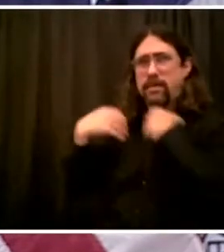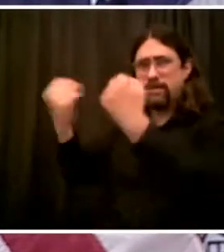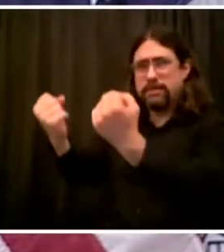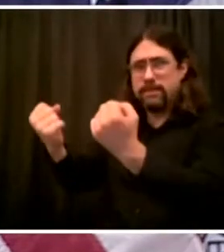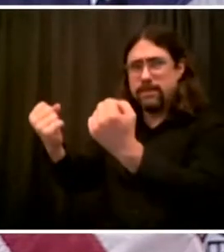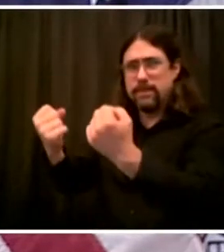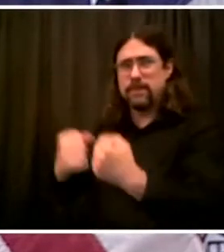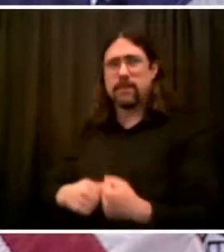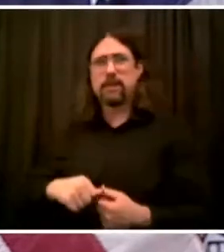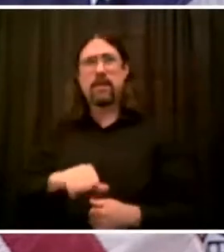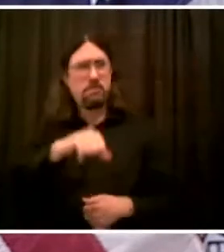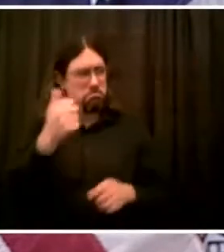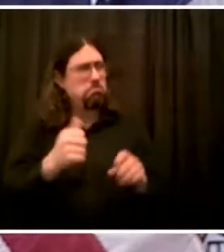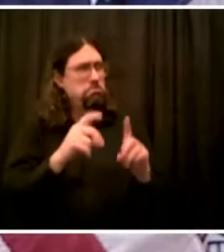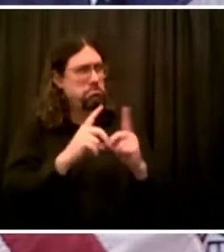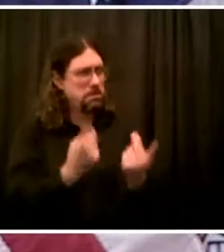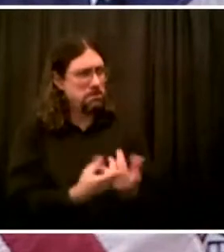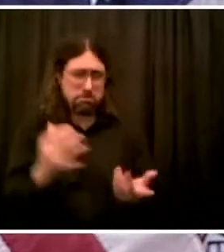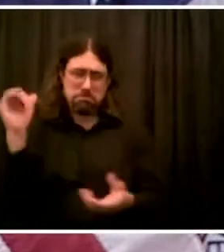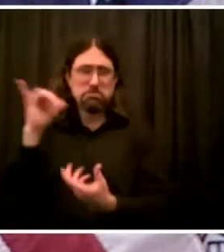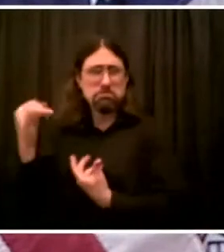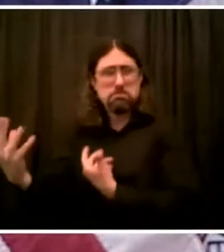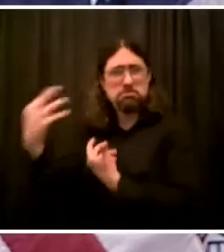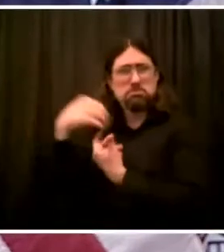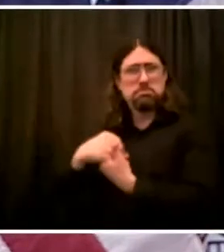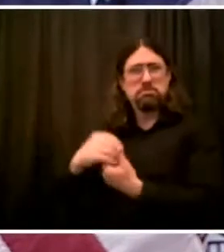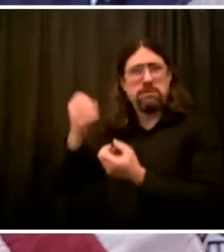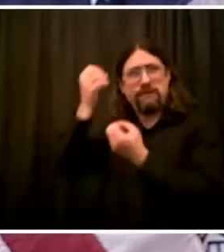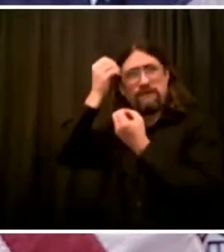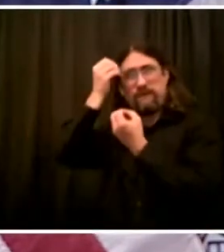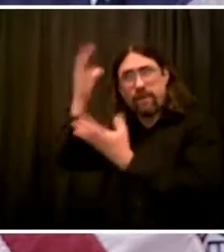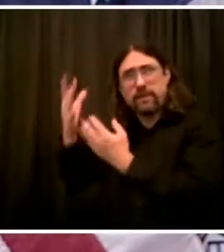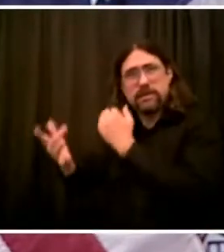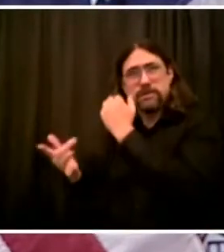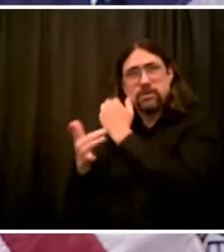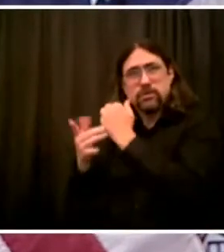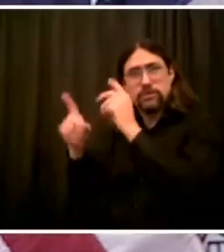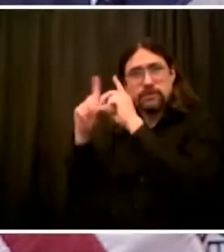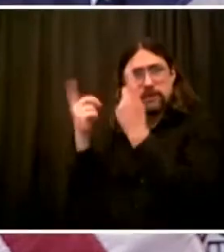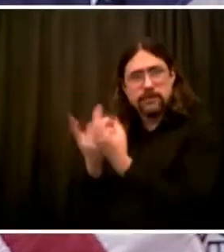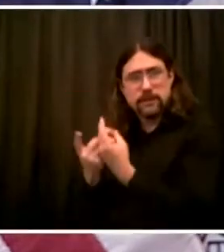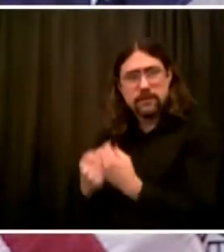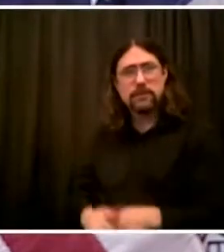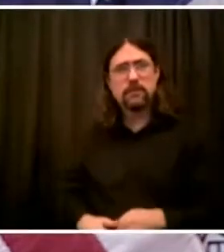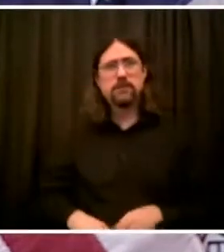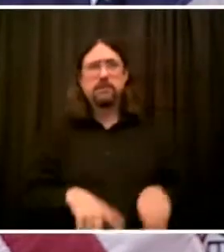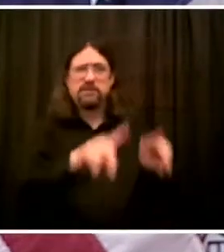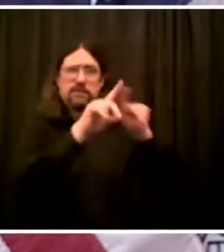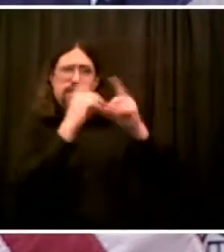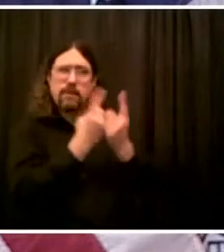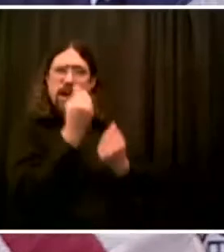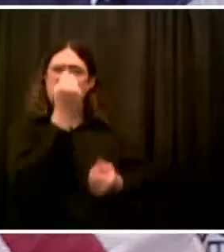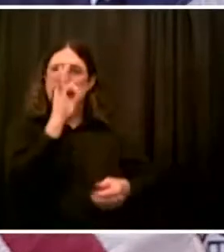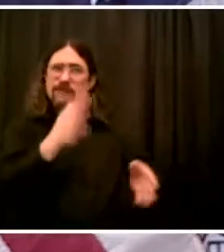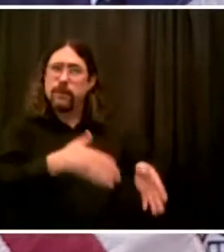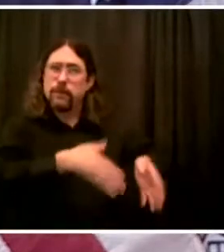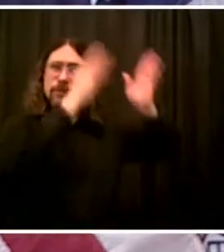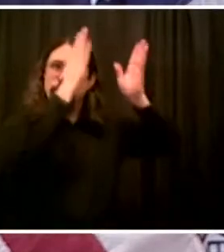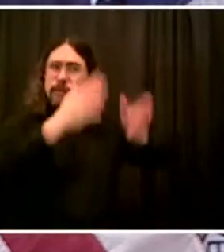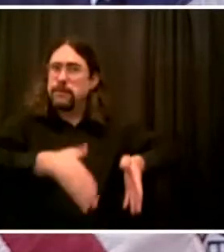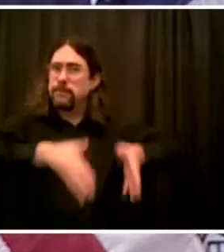on so many other pieces of equation, Department of Design and Construction. We need everyone to be a part of this effort. But